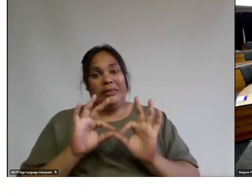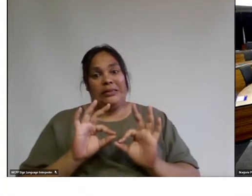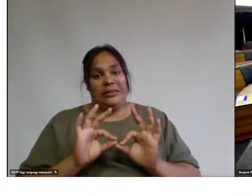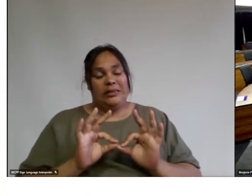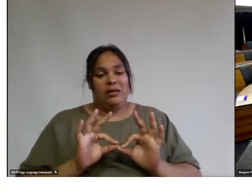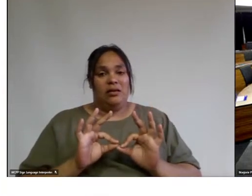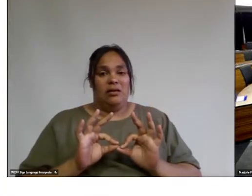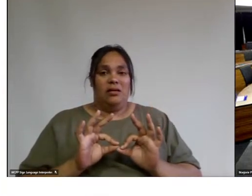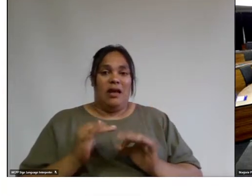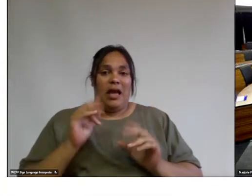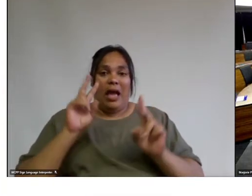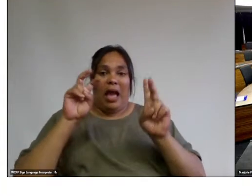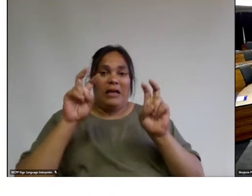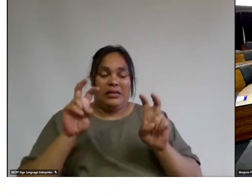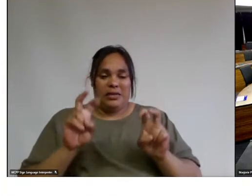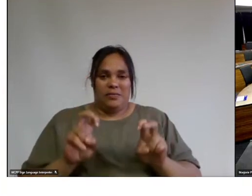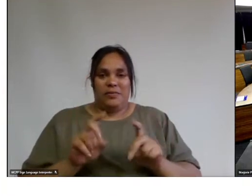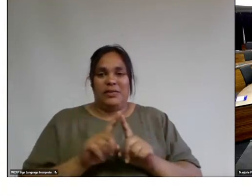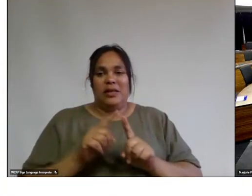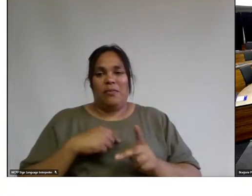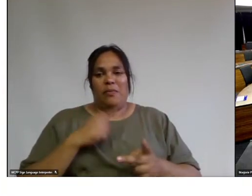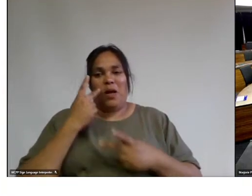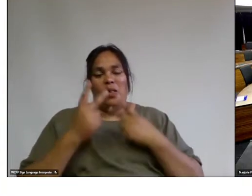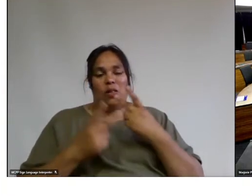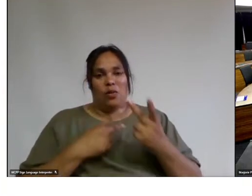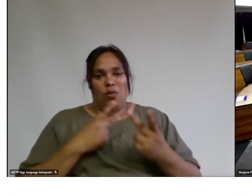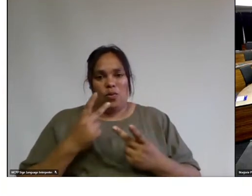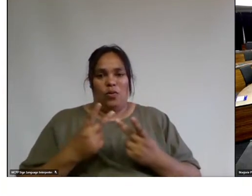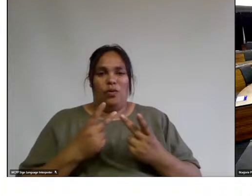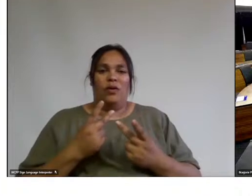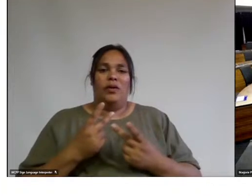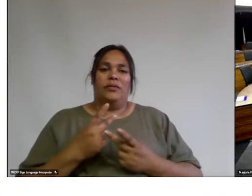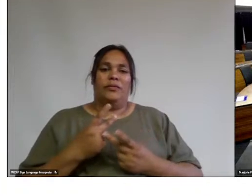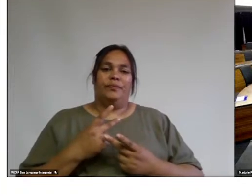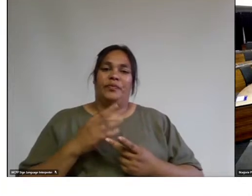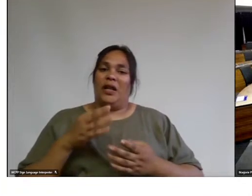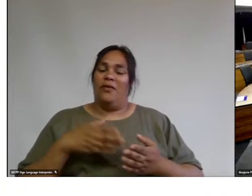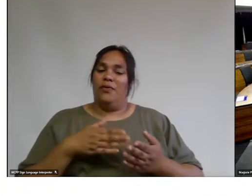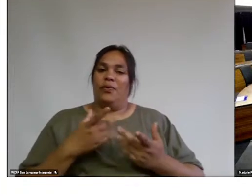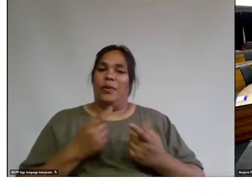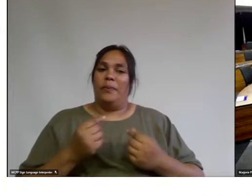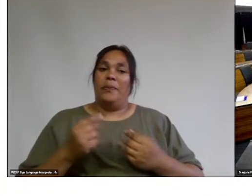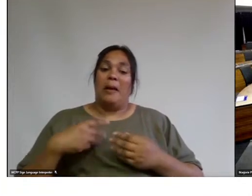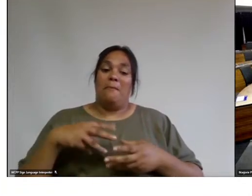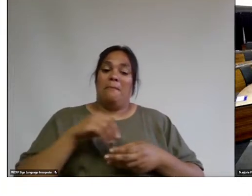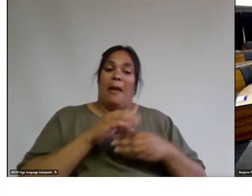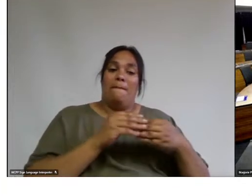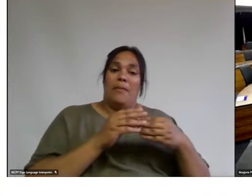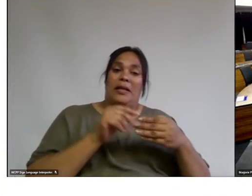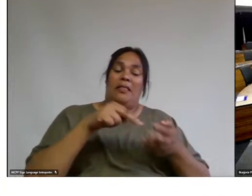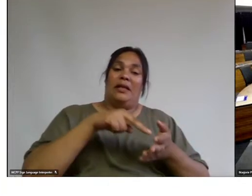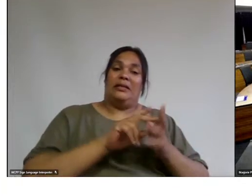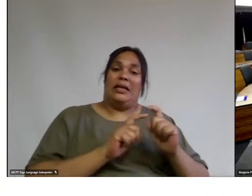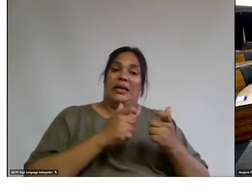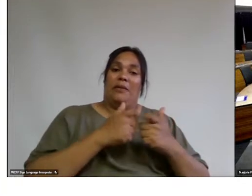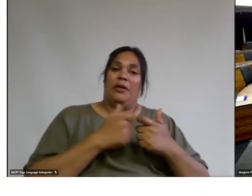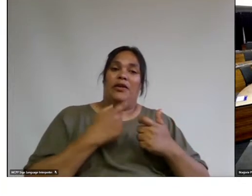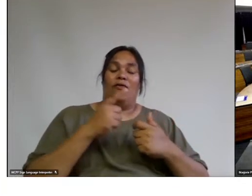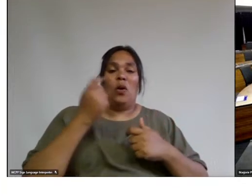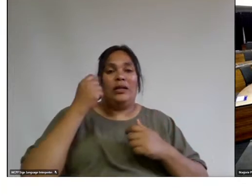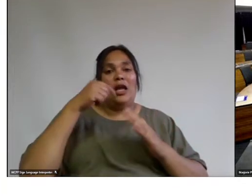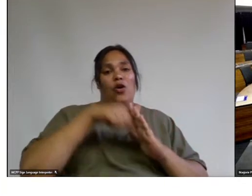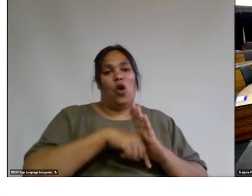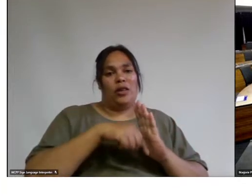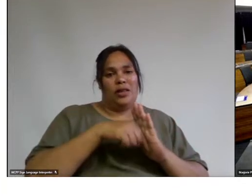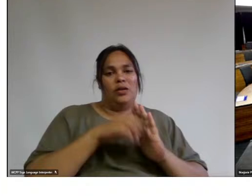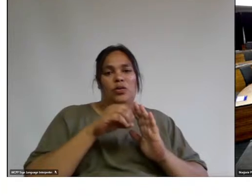particular items, and I look at them without being a member of that particular standing committee to understand context.